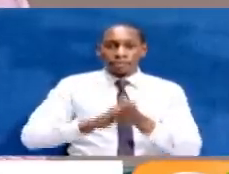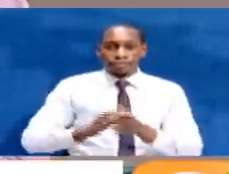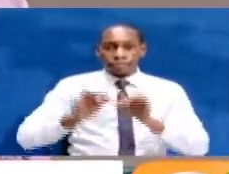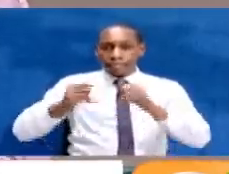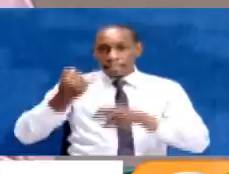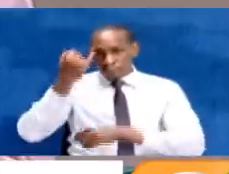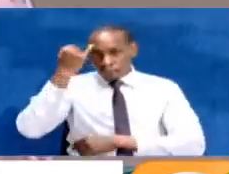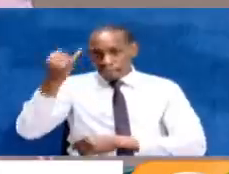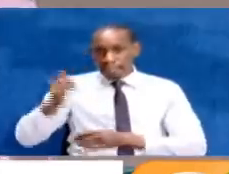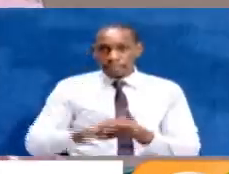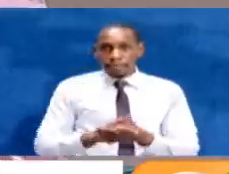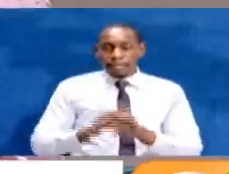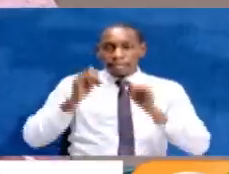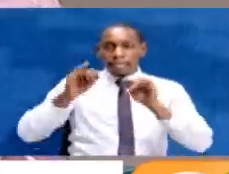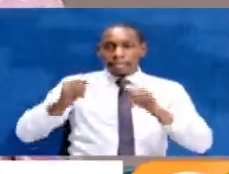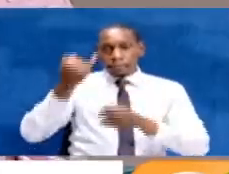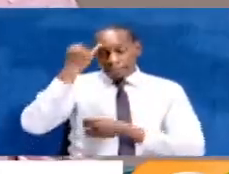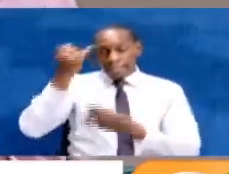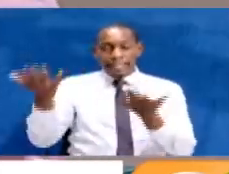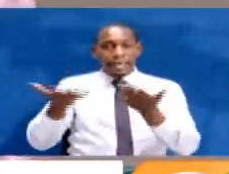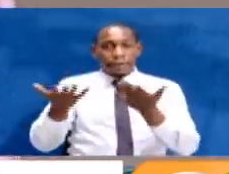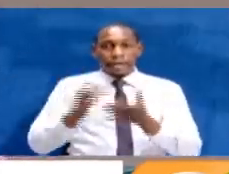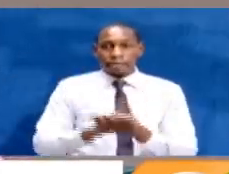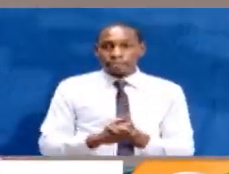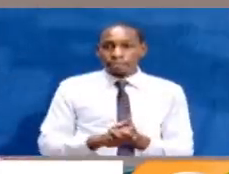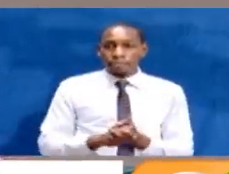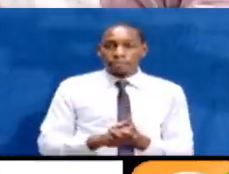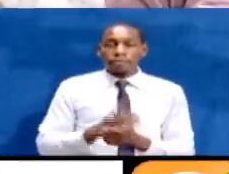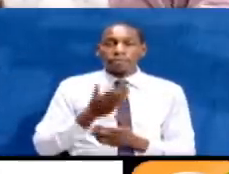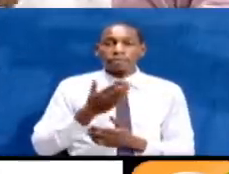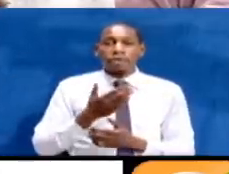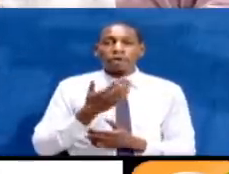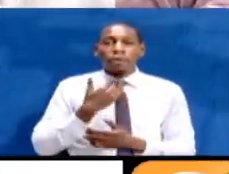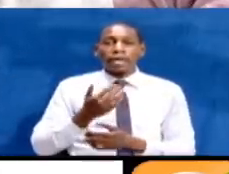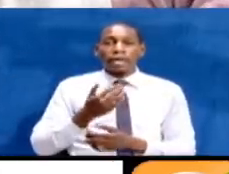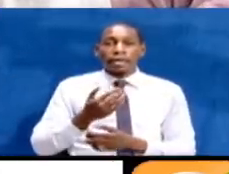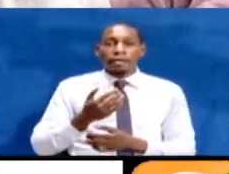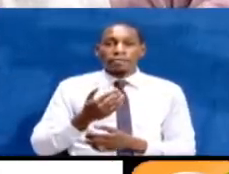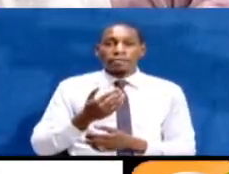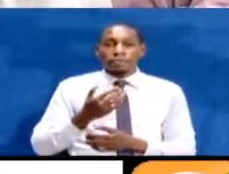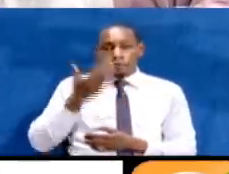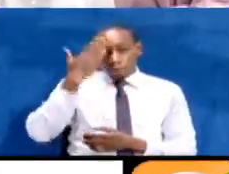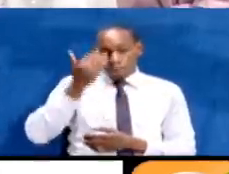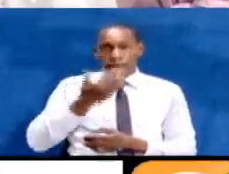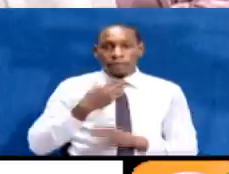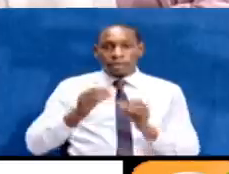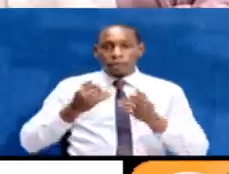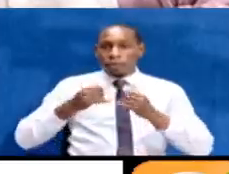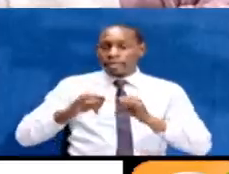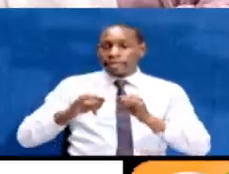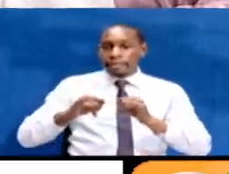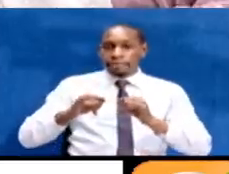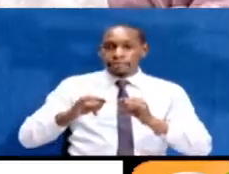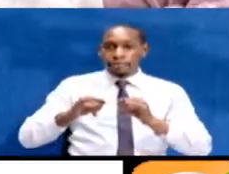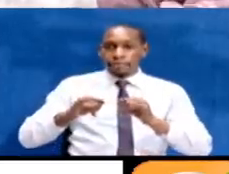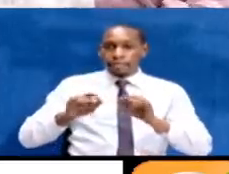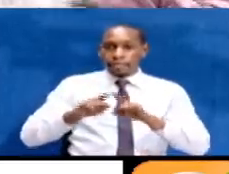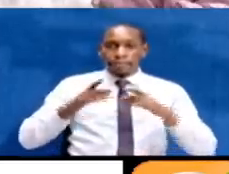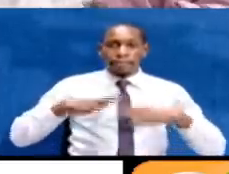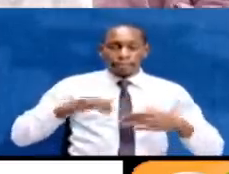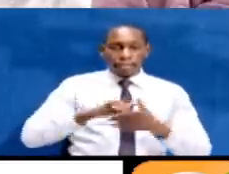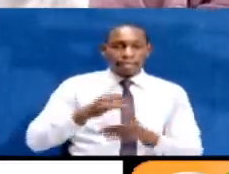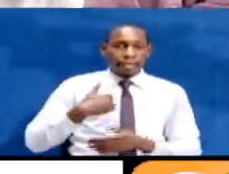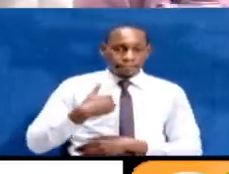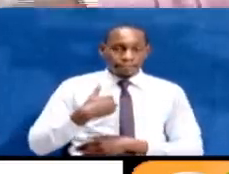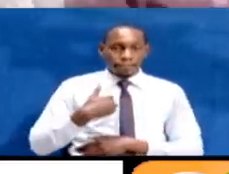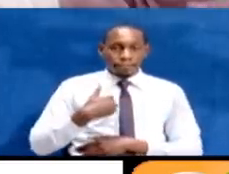fresh ideas. Fresh ideas, Zikwapi. I don't know why we do not want to experiment as Kenyans, because if it's not like the people we have